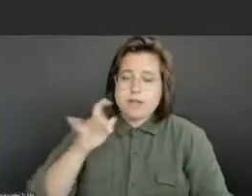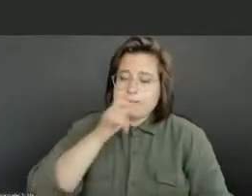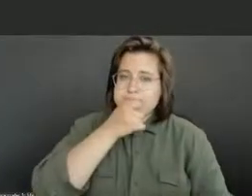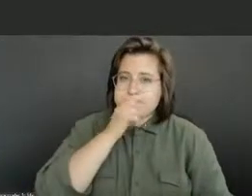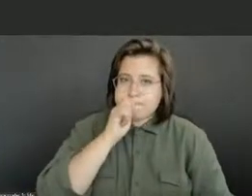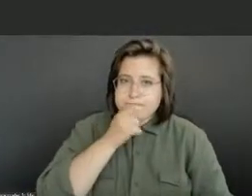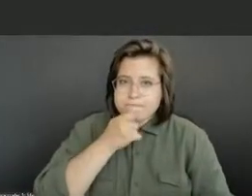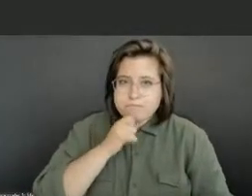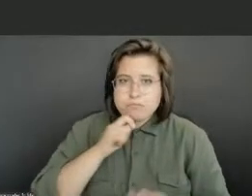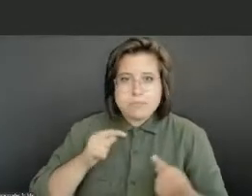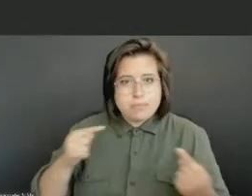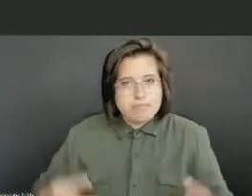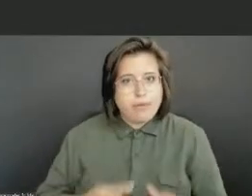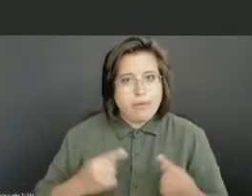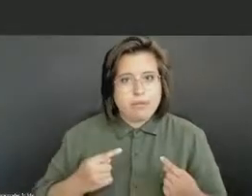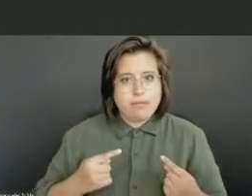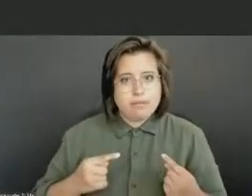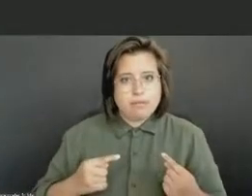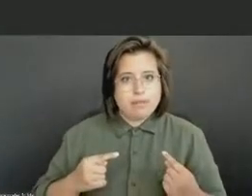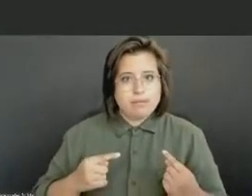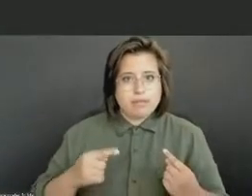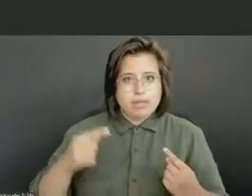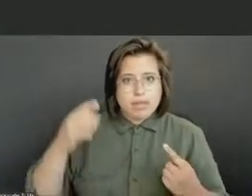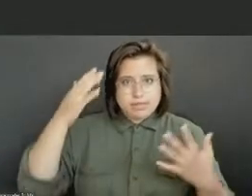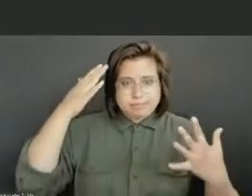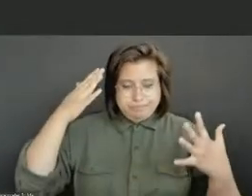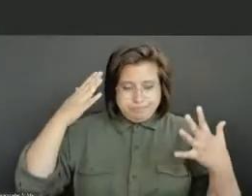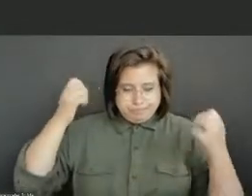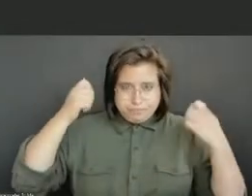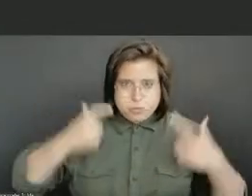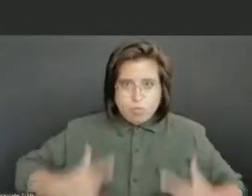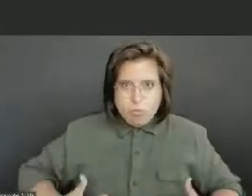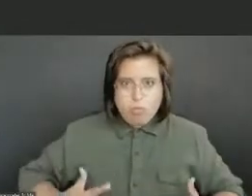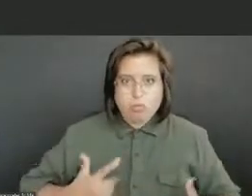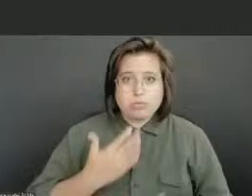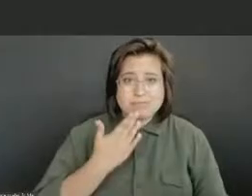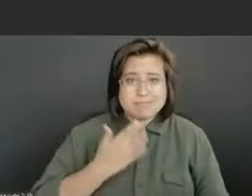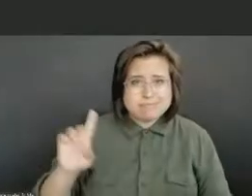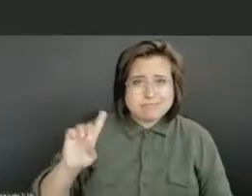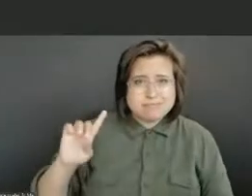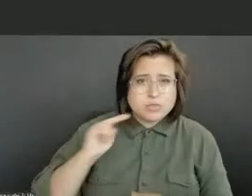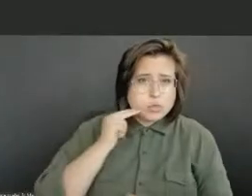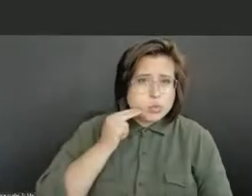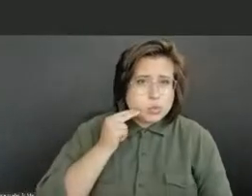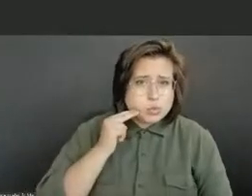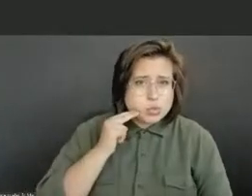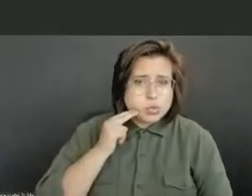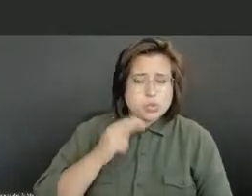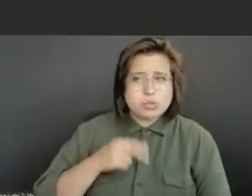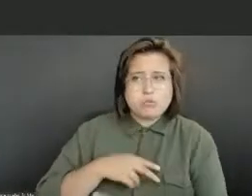and in various parts of her body, from diabetic nerve pain that she was not a diabetic to